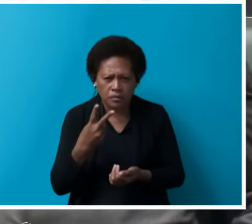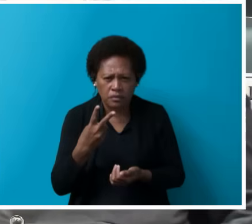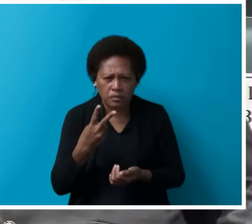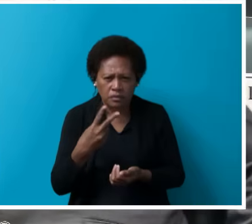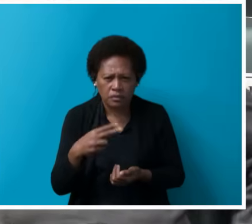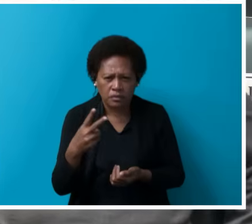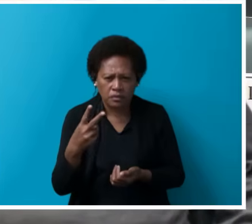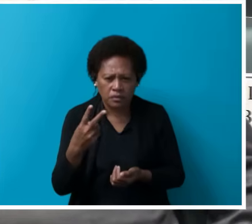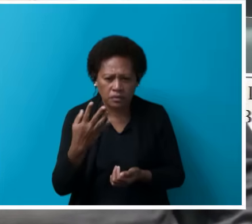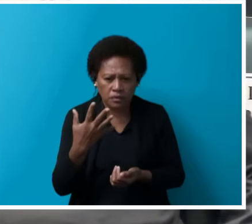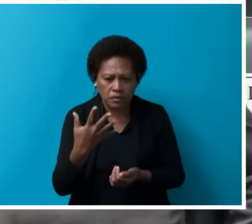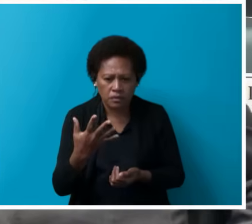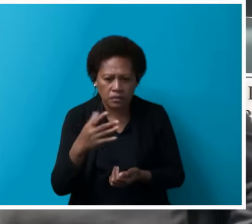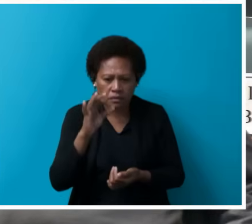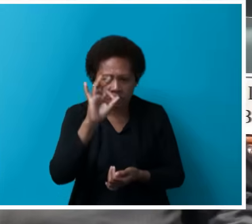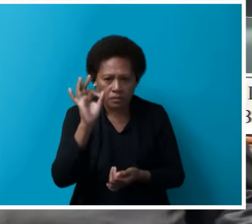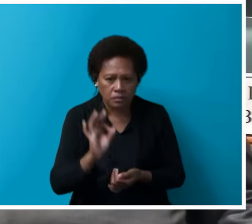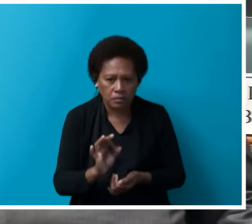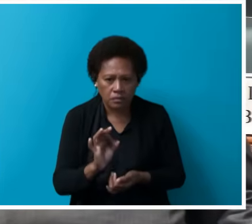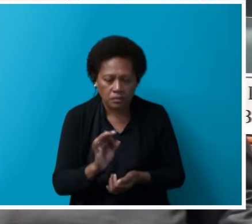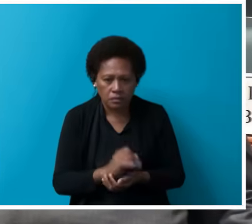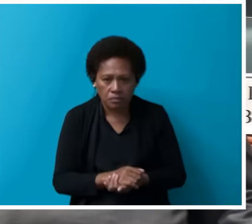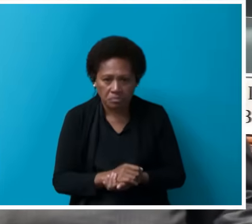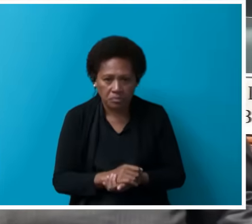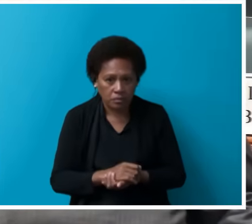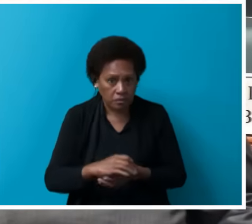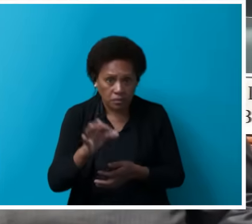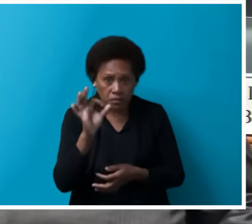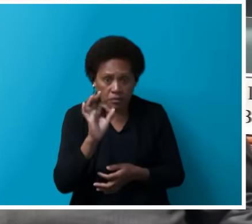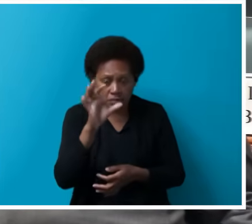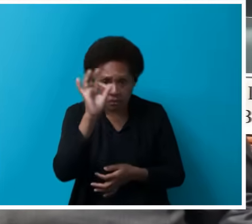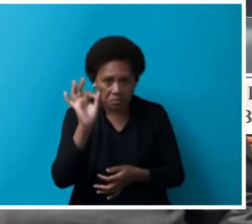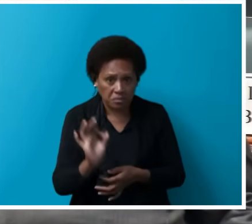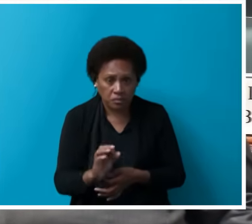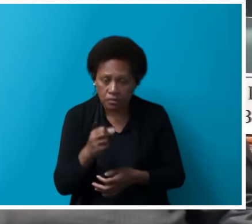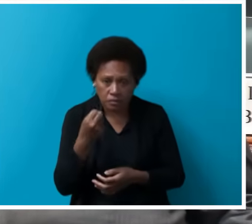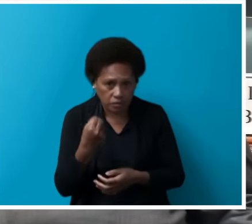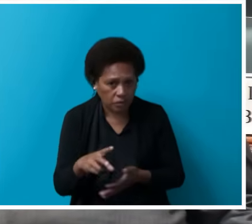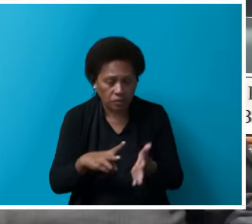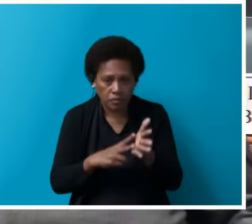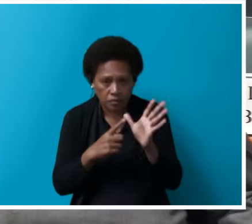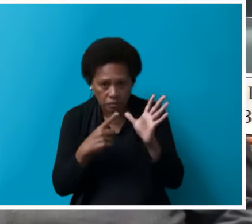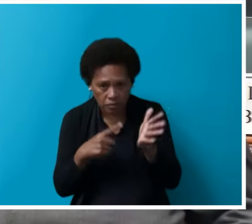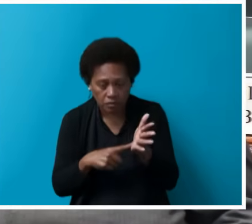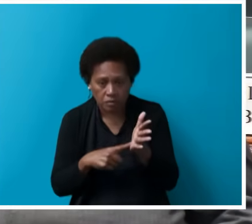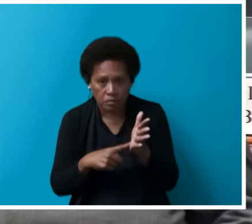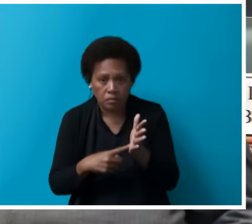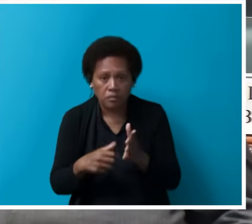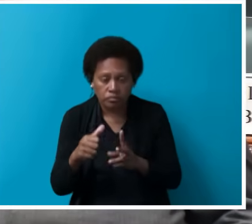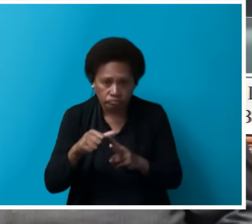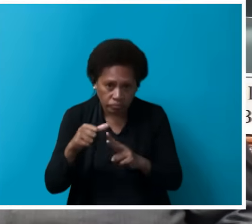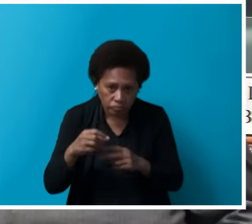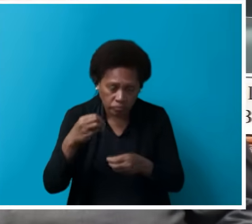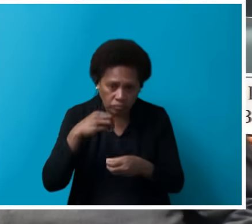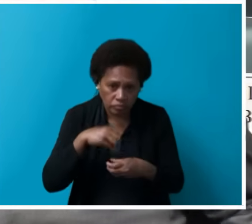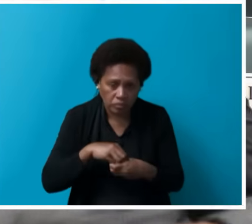No zero VAT on any basic food item. This was a period, and plus, Mr. Speaker, we had a